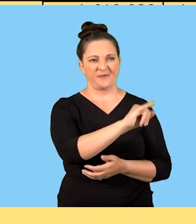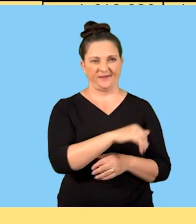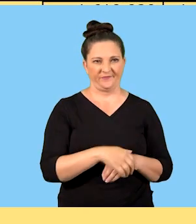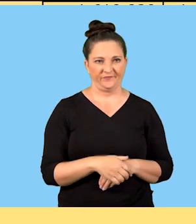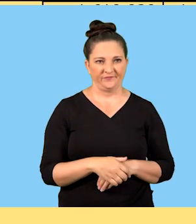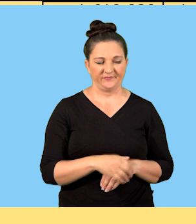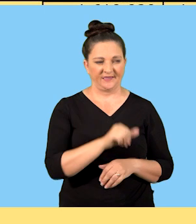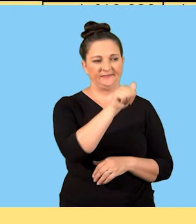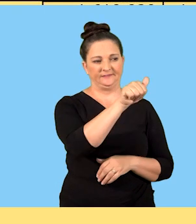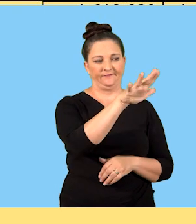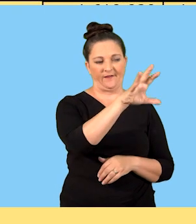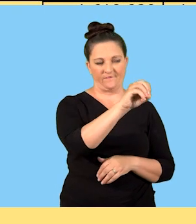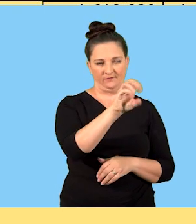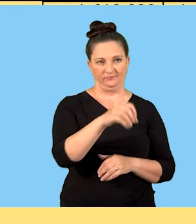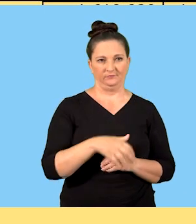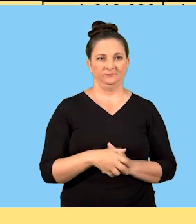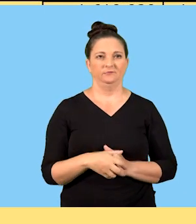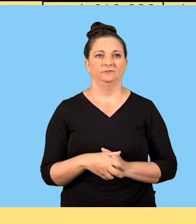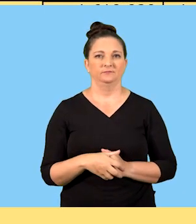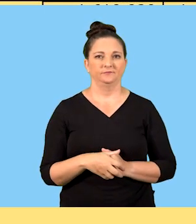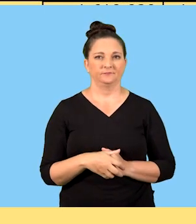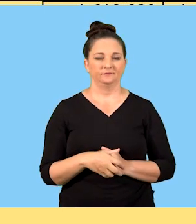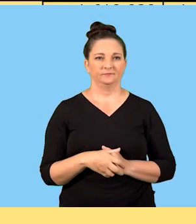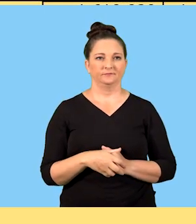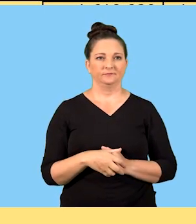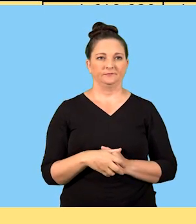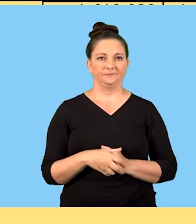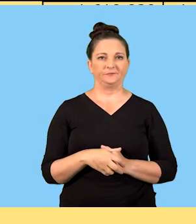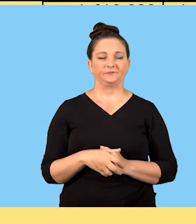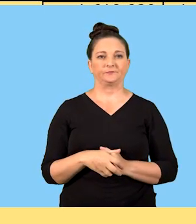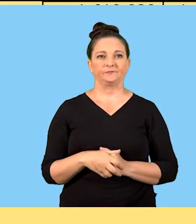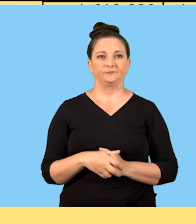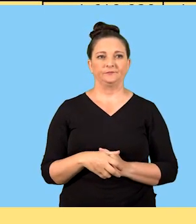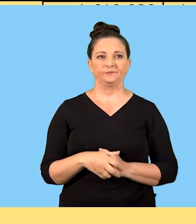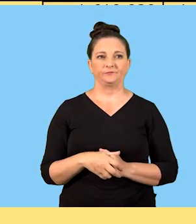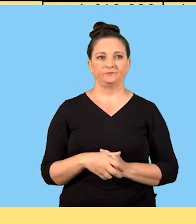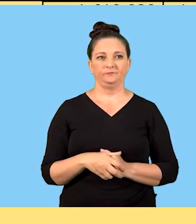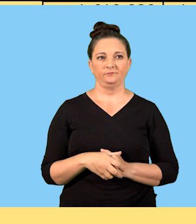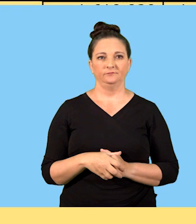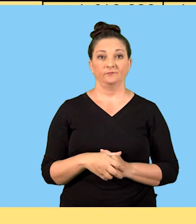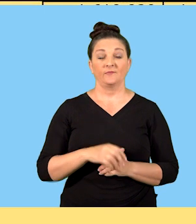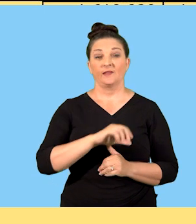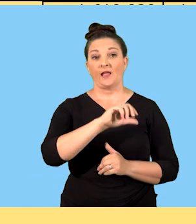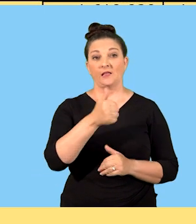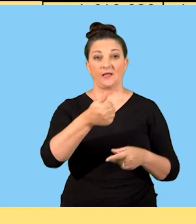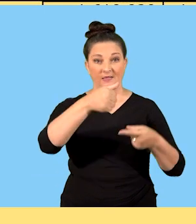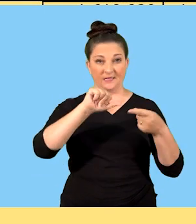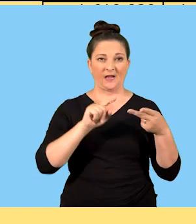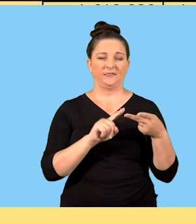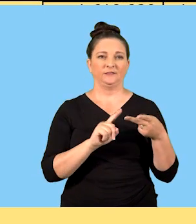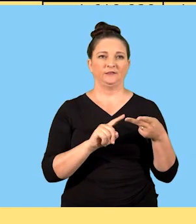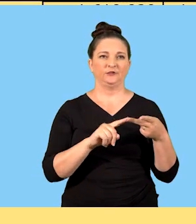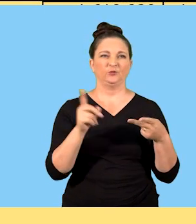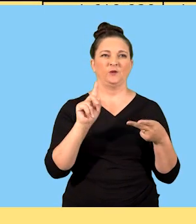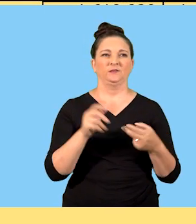then I'll say bad debts 6,500. The same 6,500 down here. Let's go to the